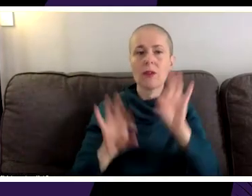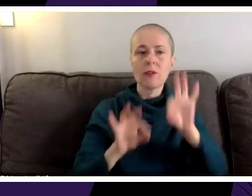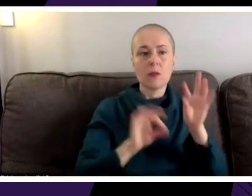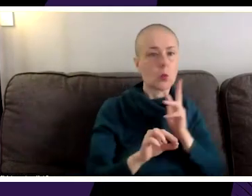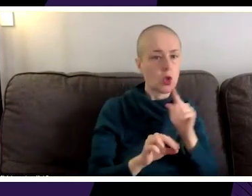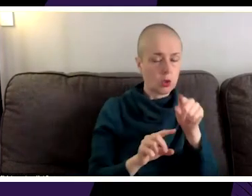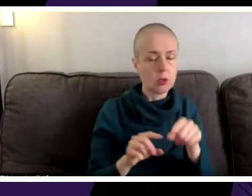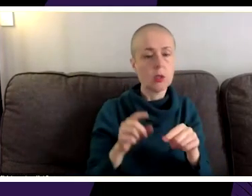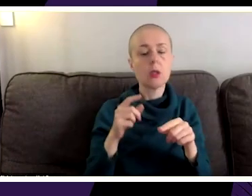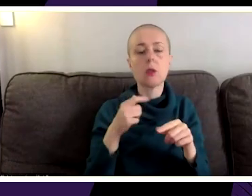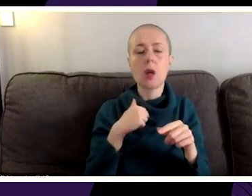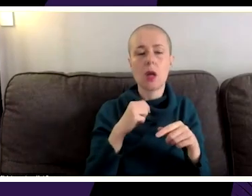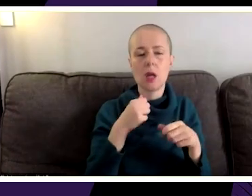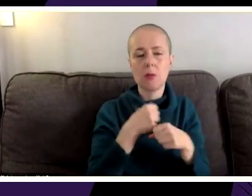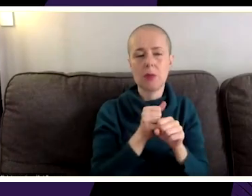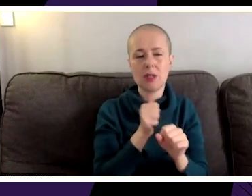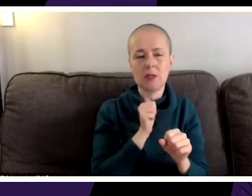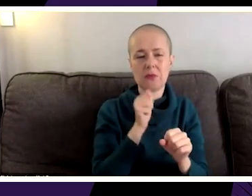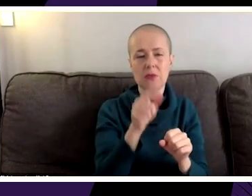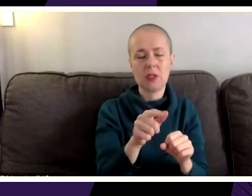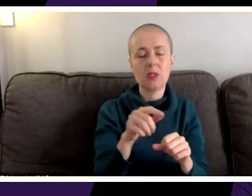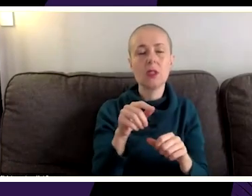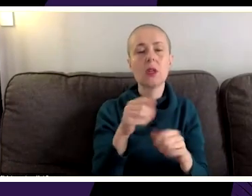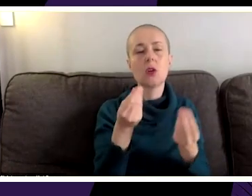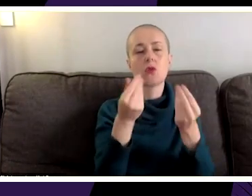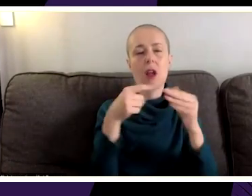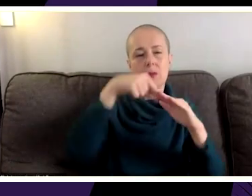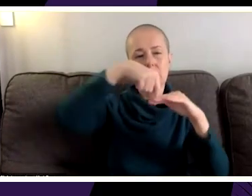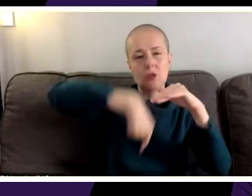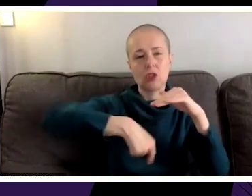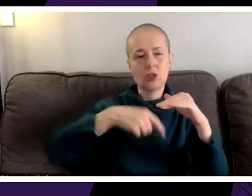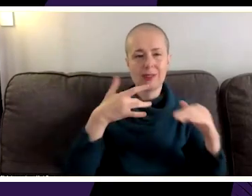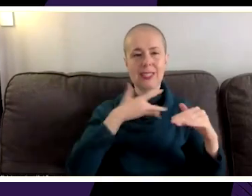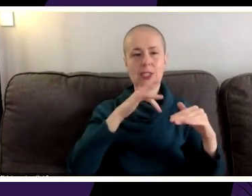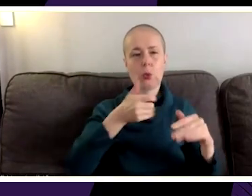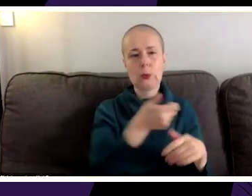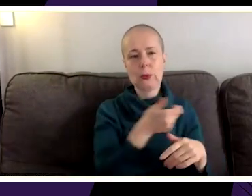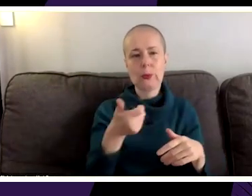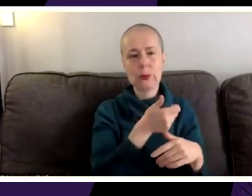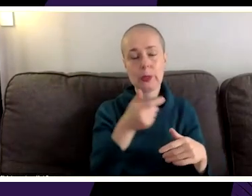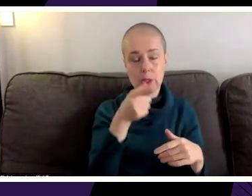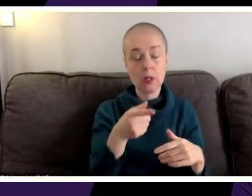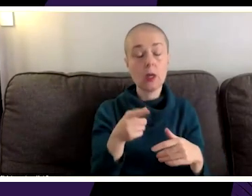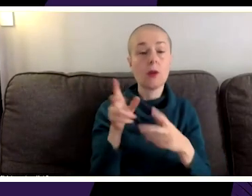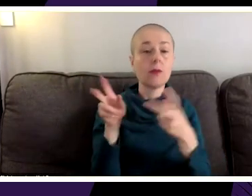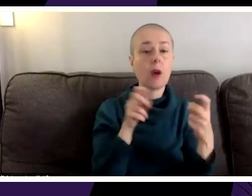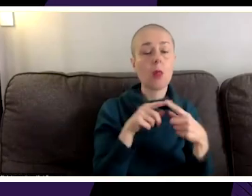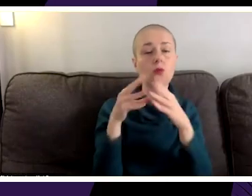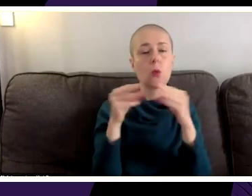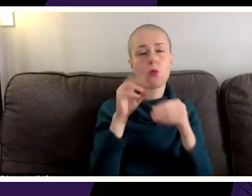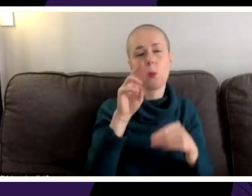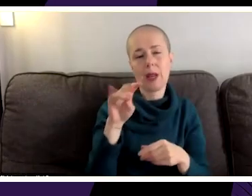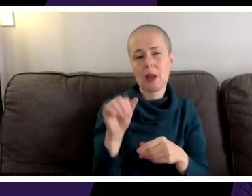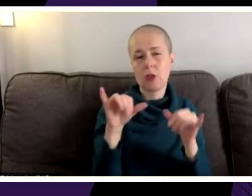GPR. GPR is a ground penetration radar sensor, based on the prototype by Romanian engineer Mirel Pon.